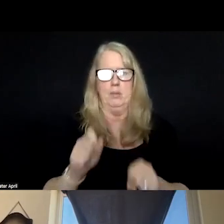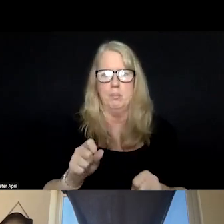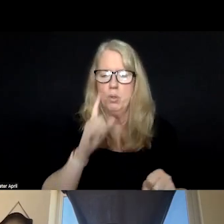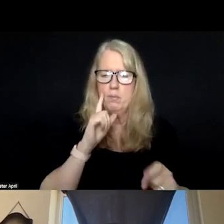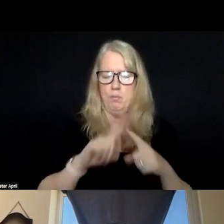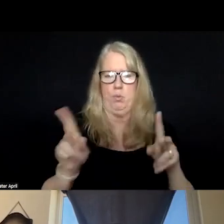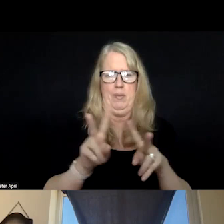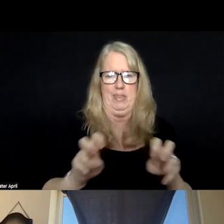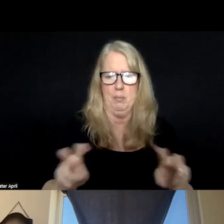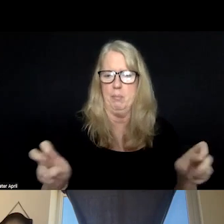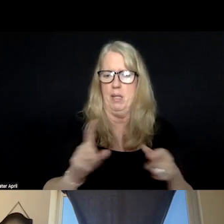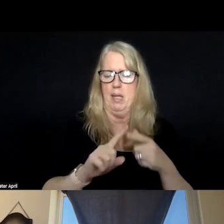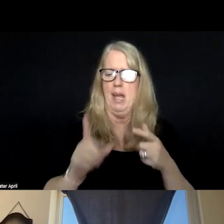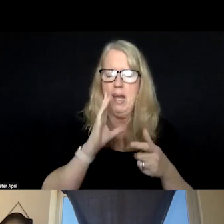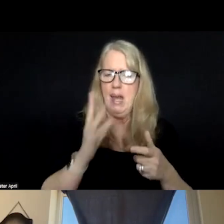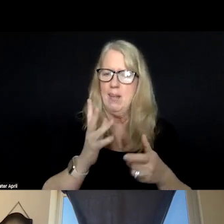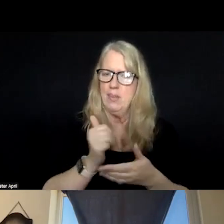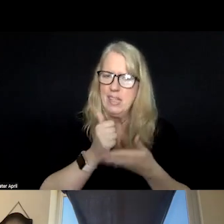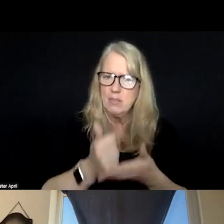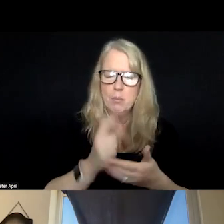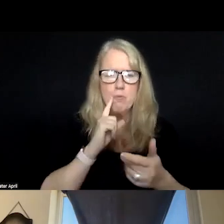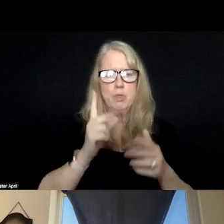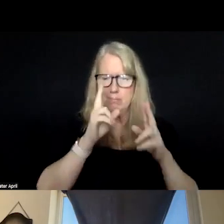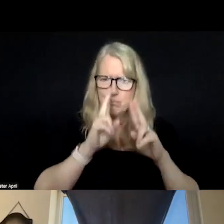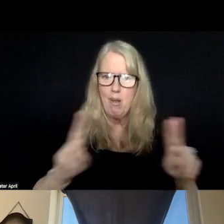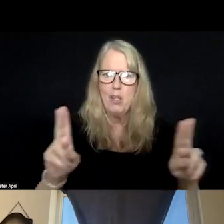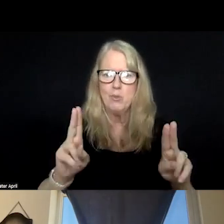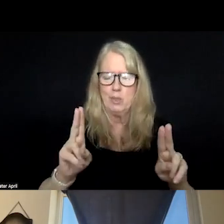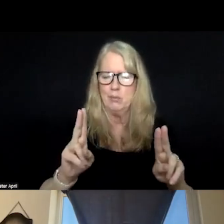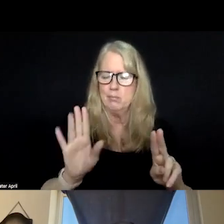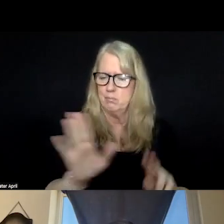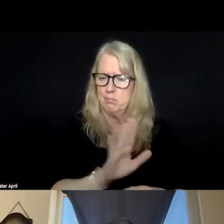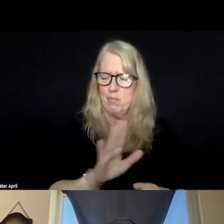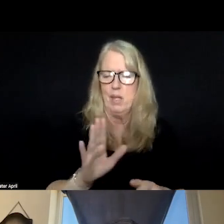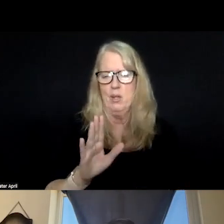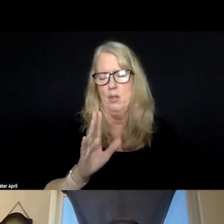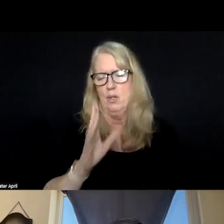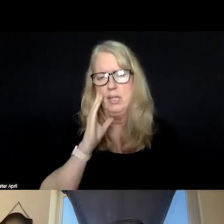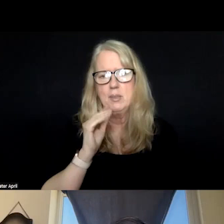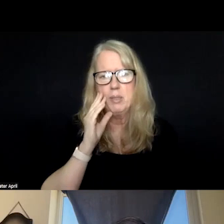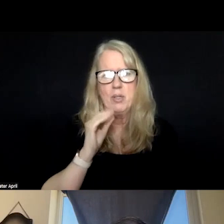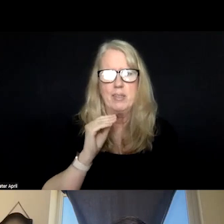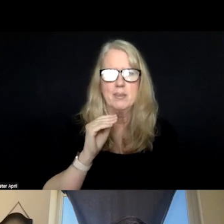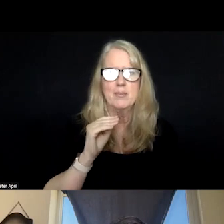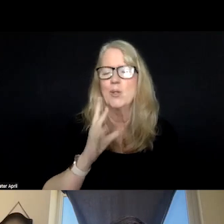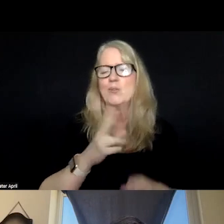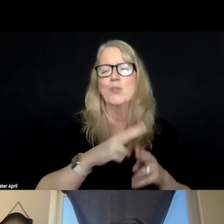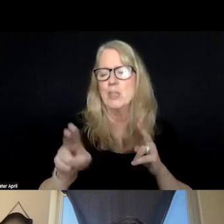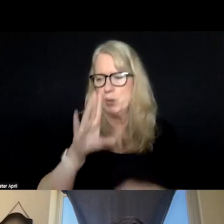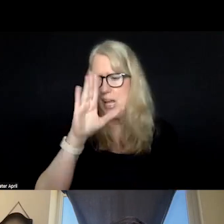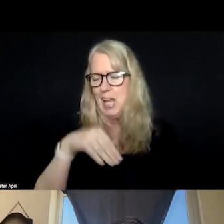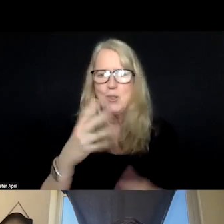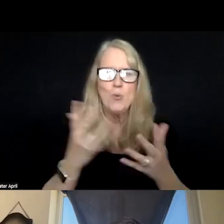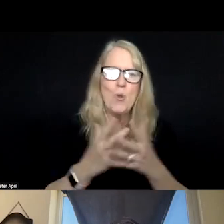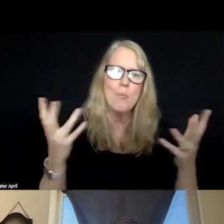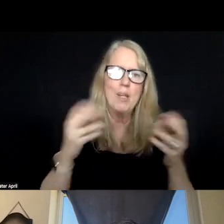and intervention before that point. And so really honoring that experience. So, you know, really quick, I know that there's so much more